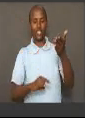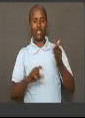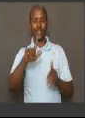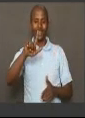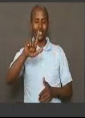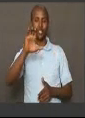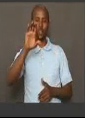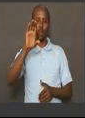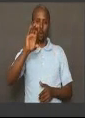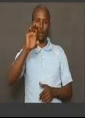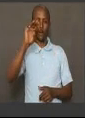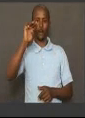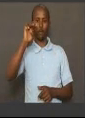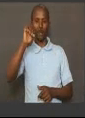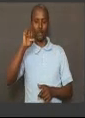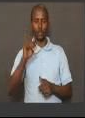common multiple.